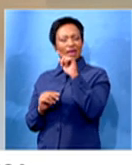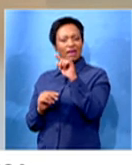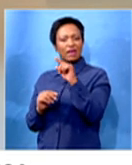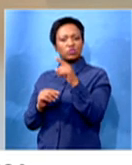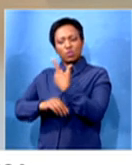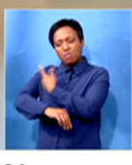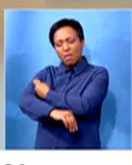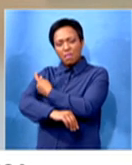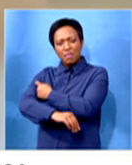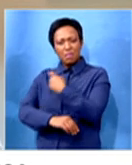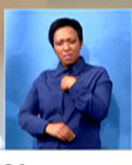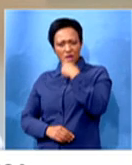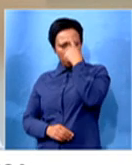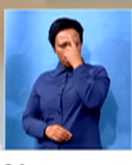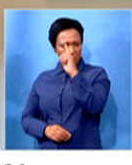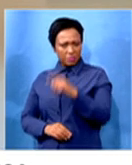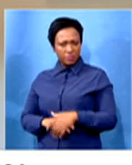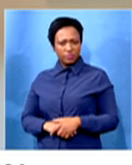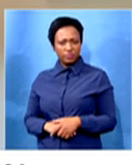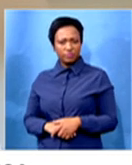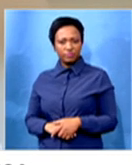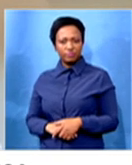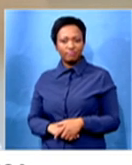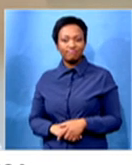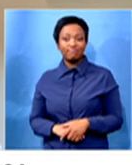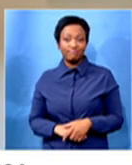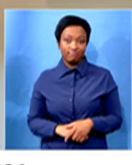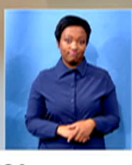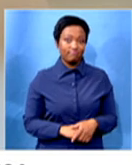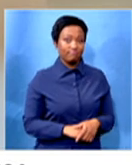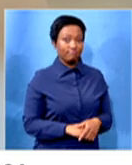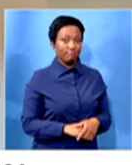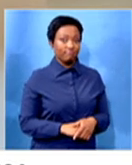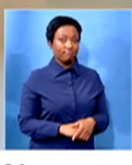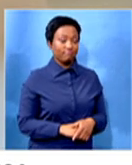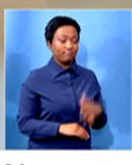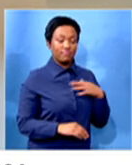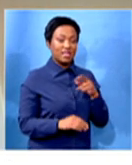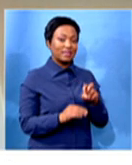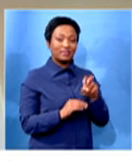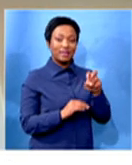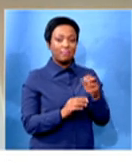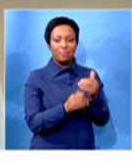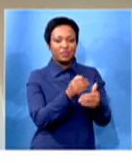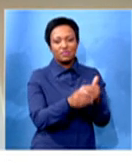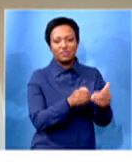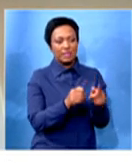that? I think that's a shortcut that's unacceptable, frankly. You know, I